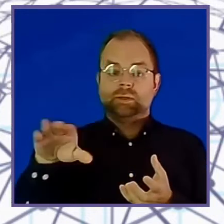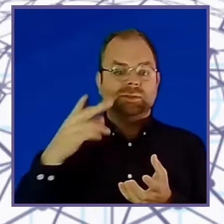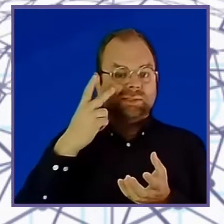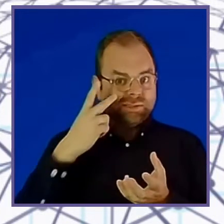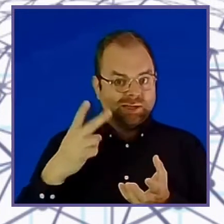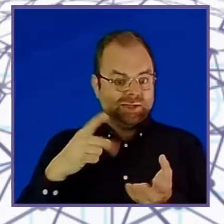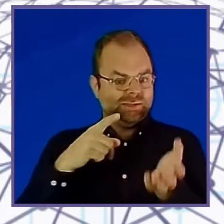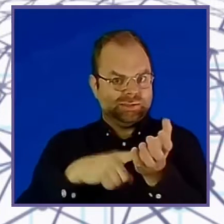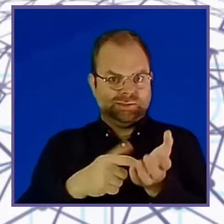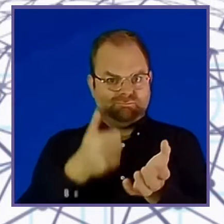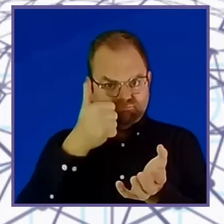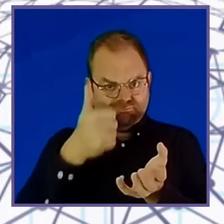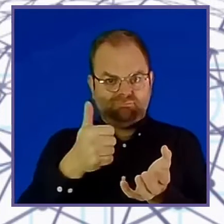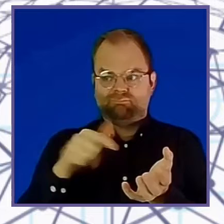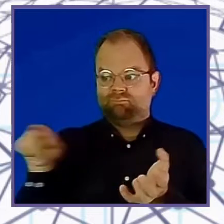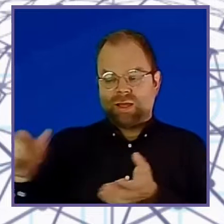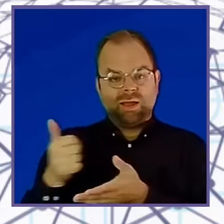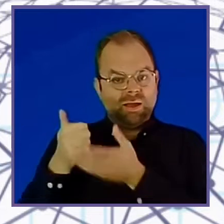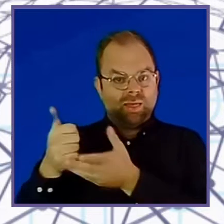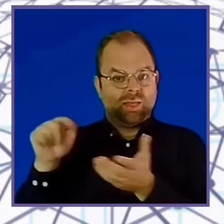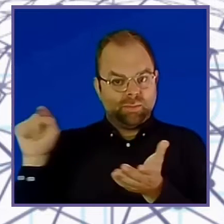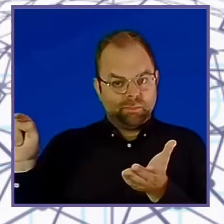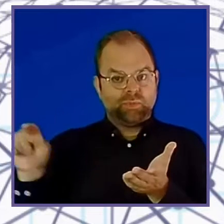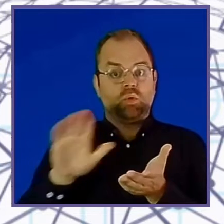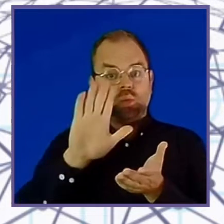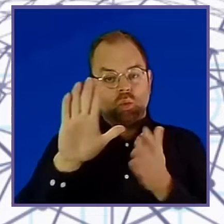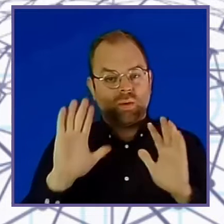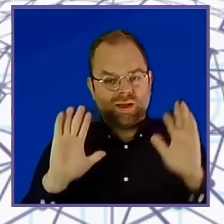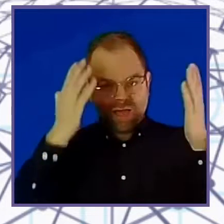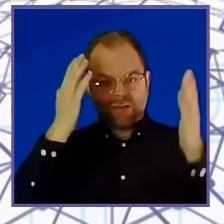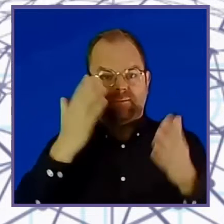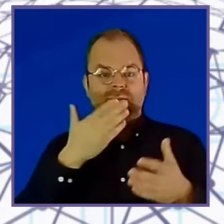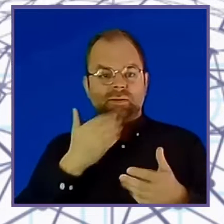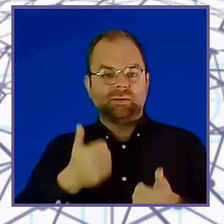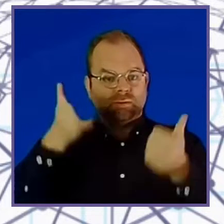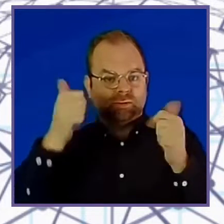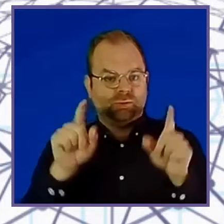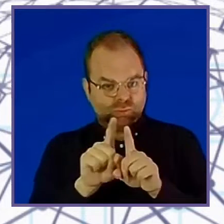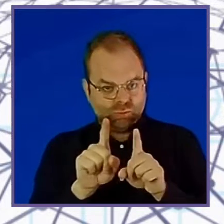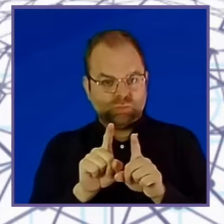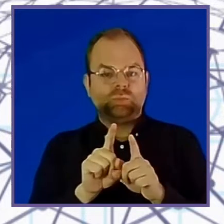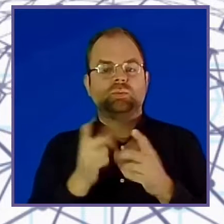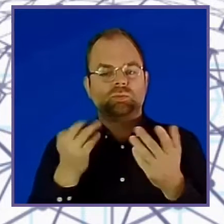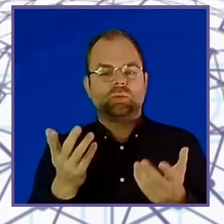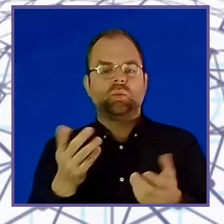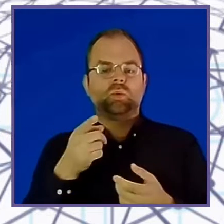model, again, sustainability of startups, all that plays into this equation.